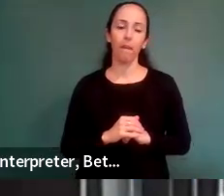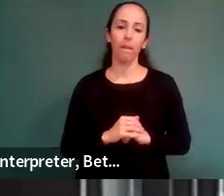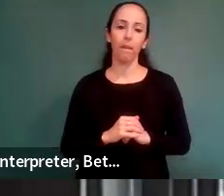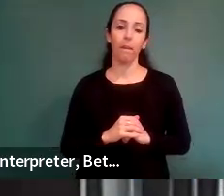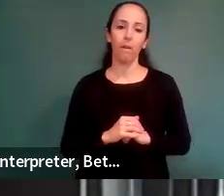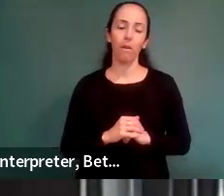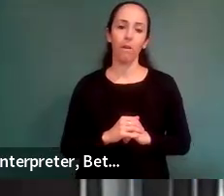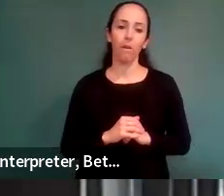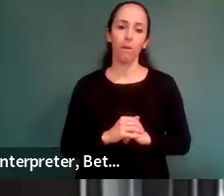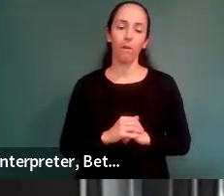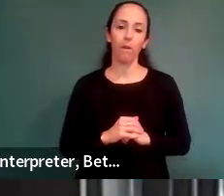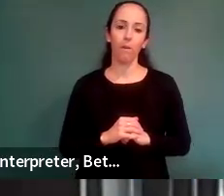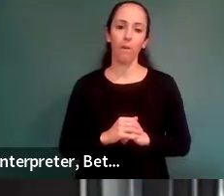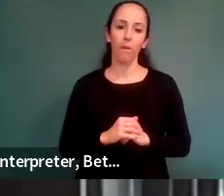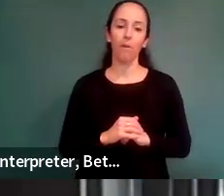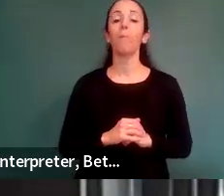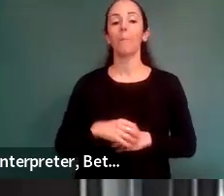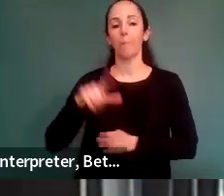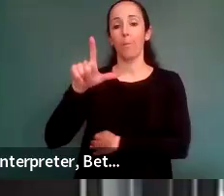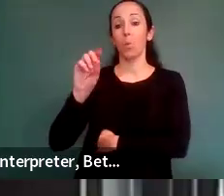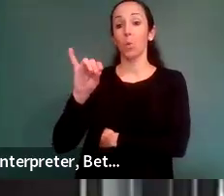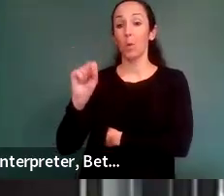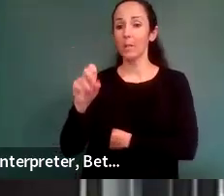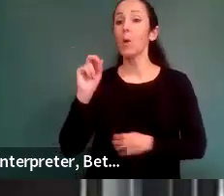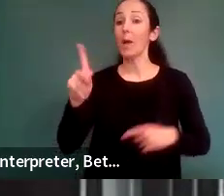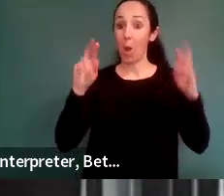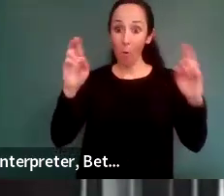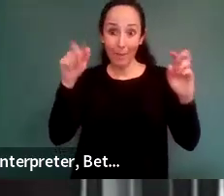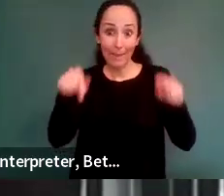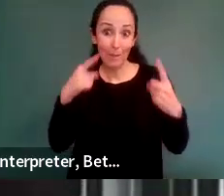App. 205. So hopefully this works.